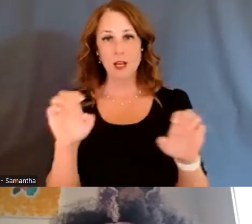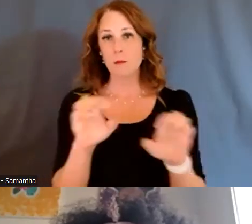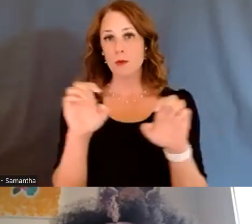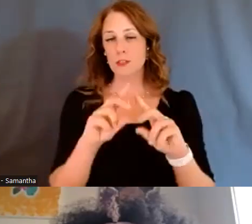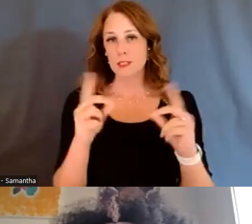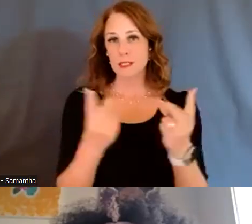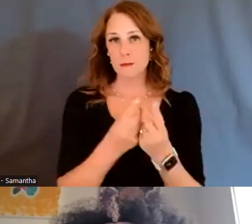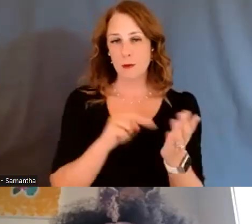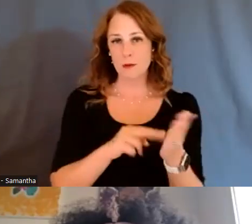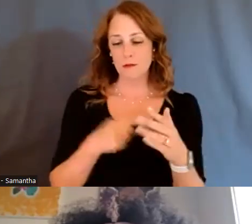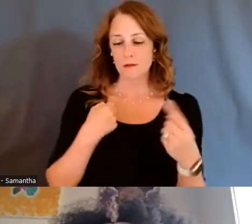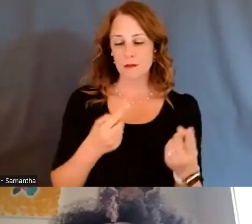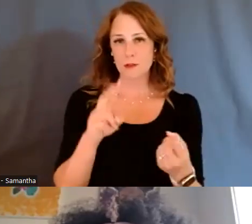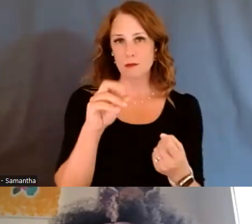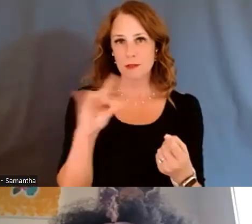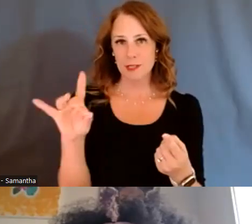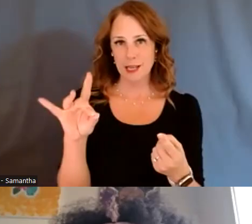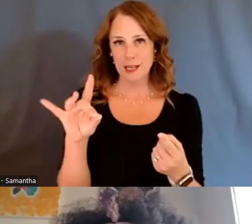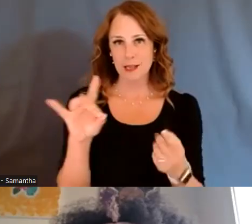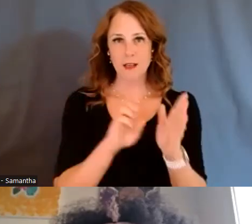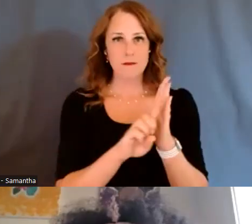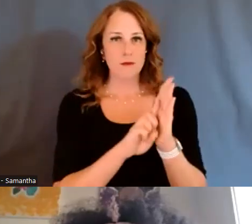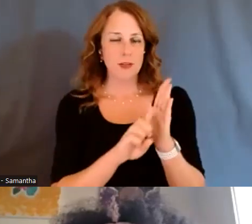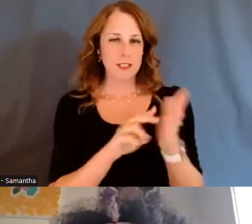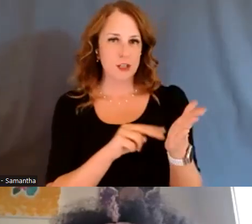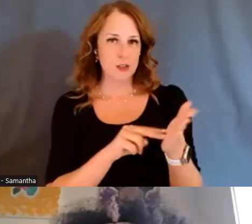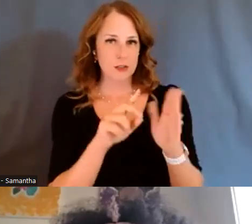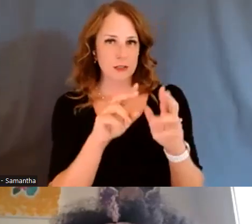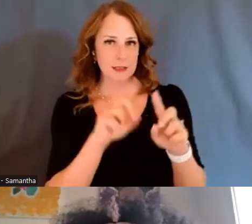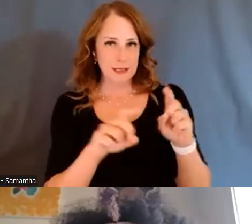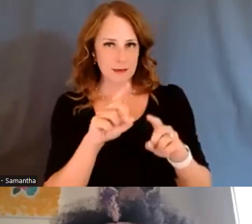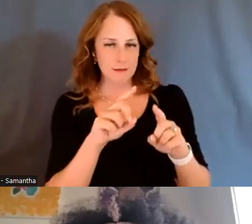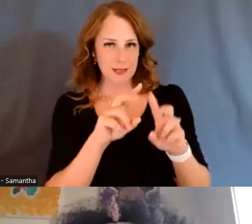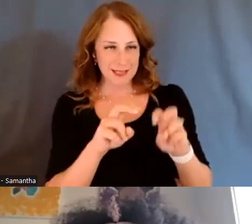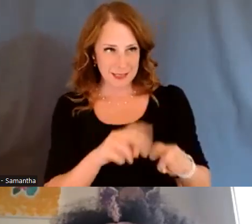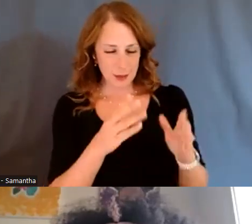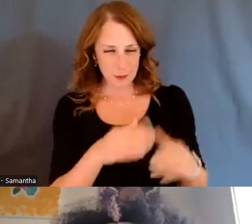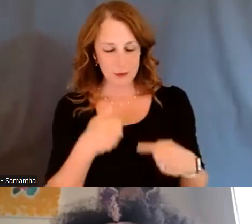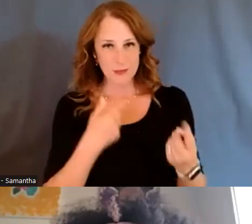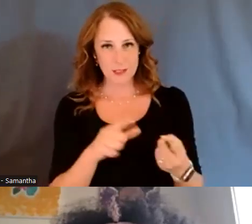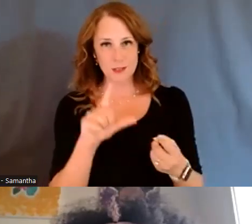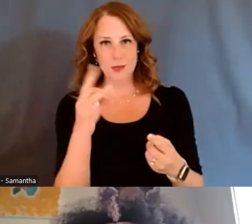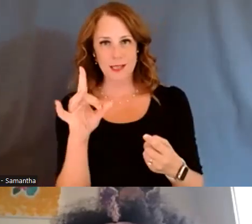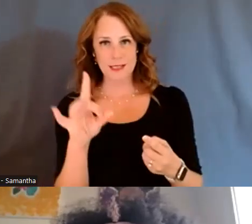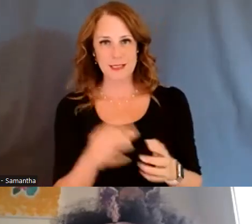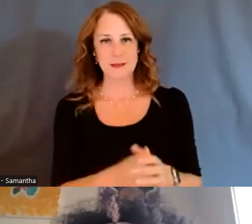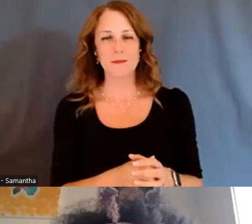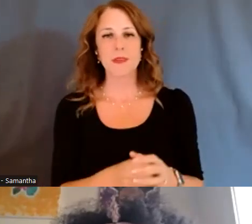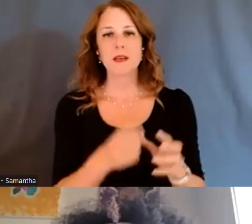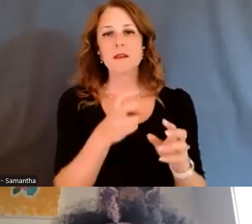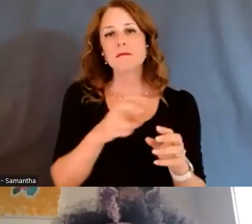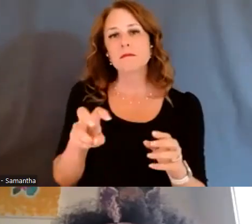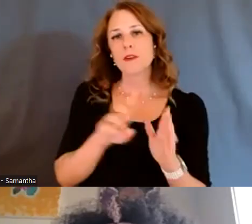since 2008 and a forensic nurse examiner since 2018. She recently transitioned the forensic